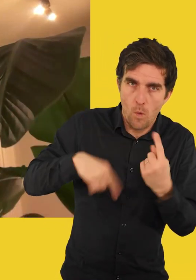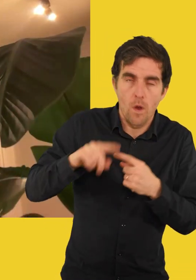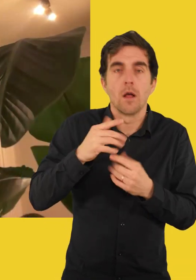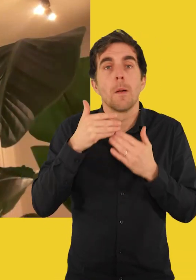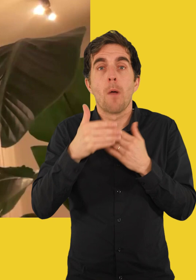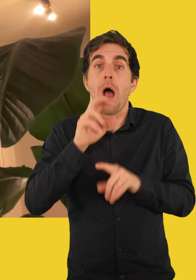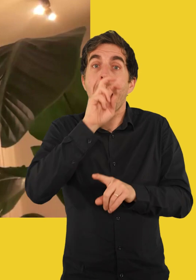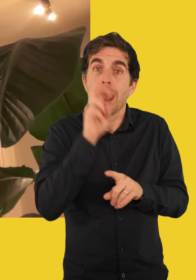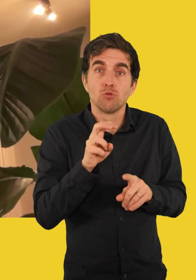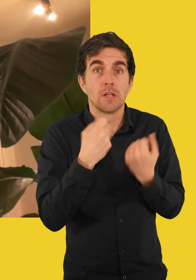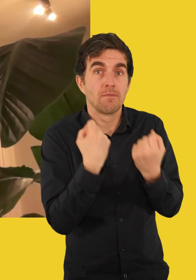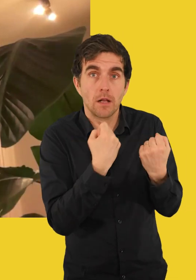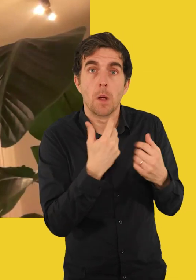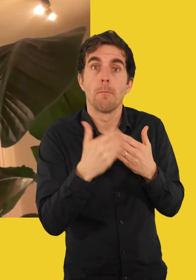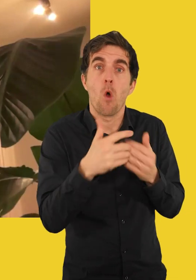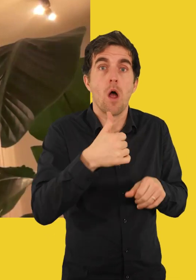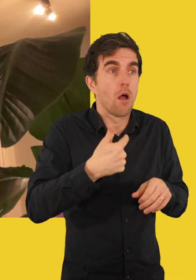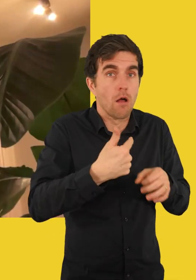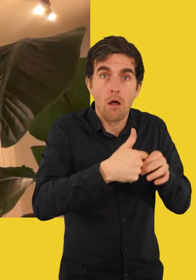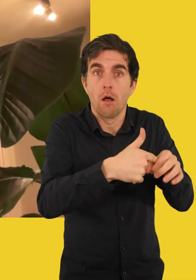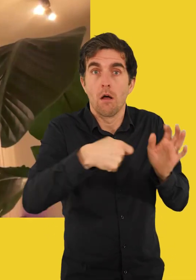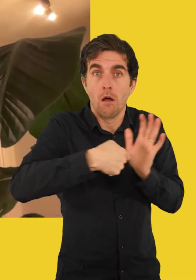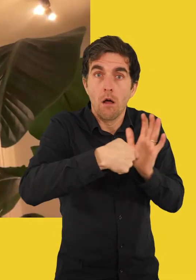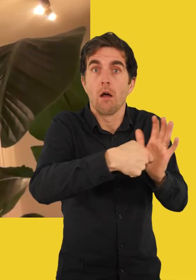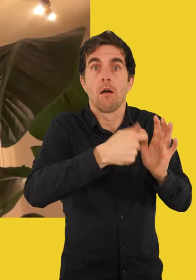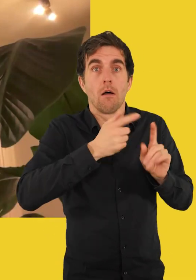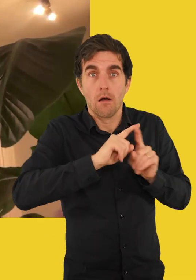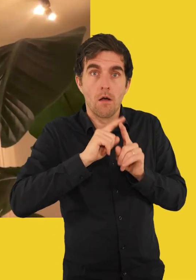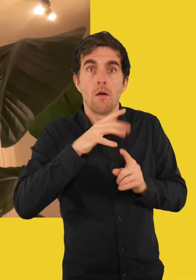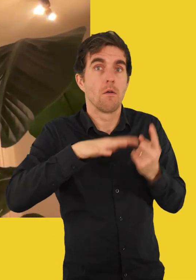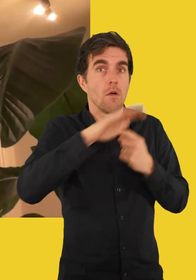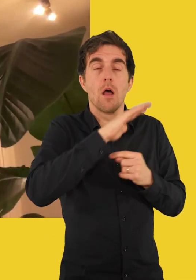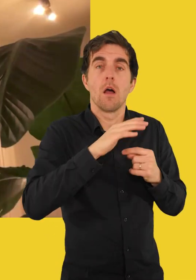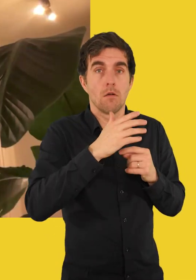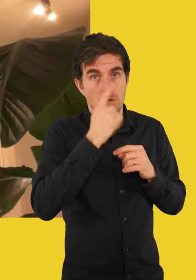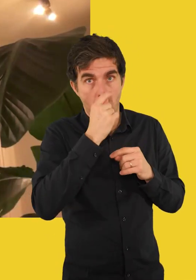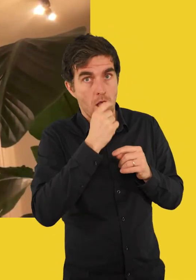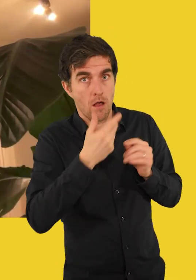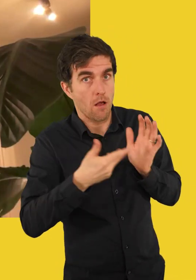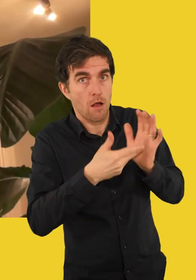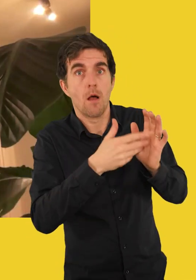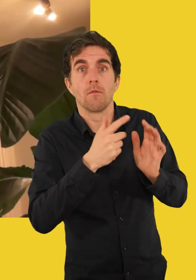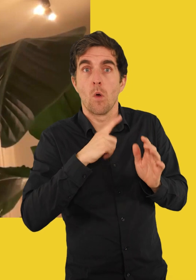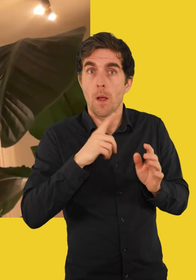more electronic vehicle charging stations has for space on a sidewalk or